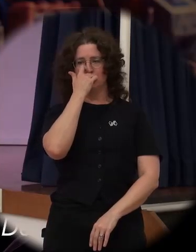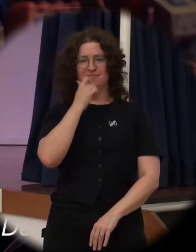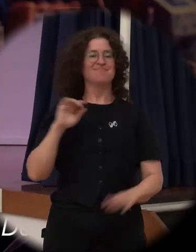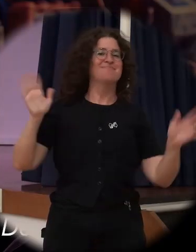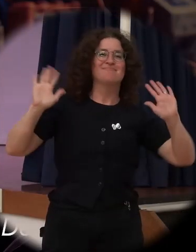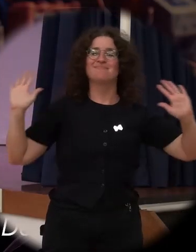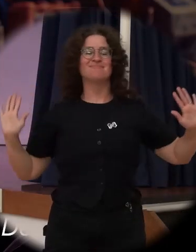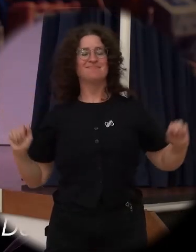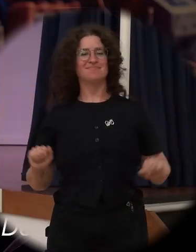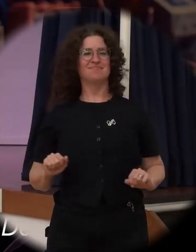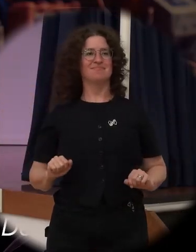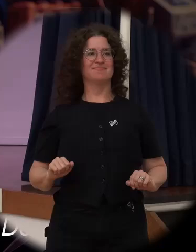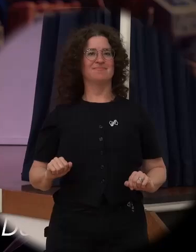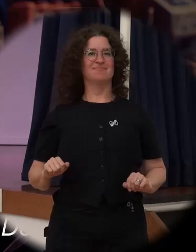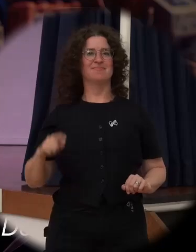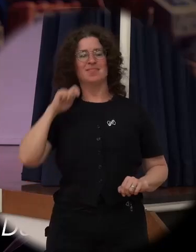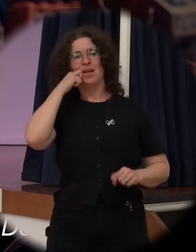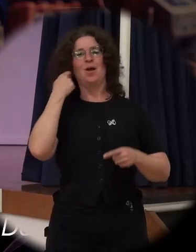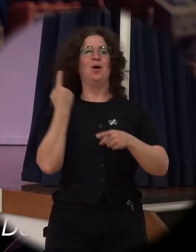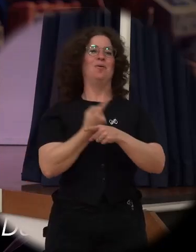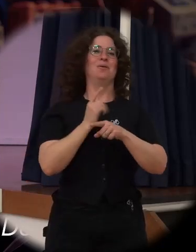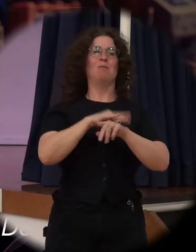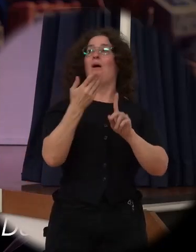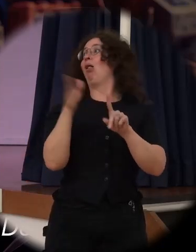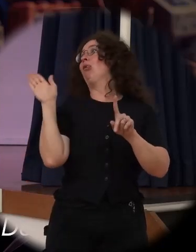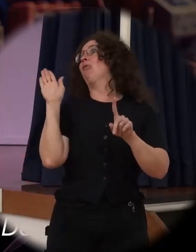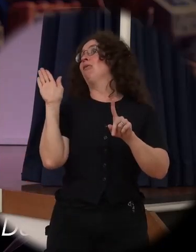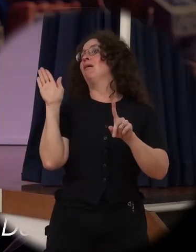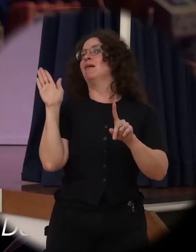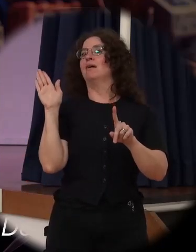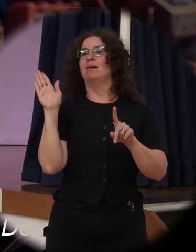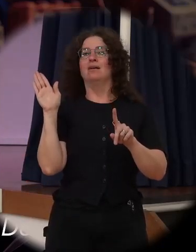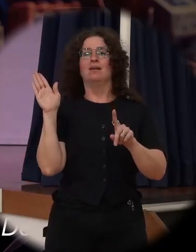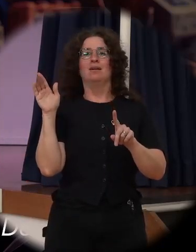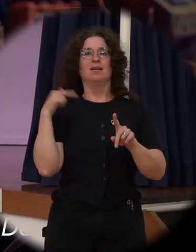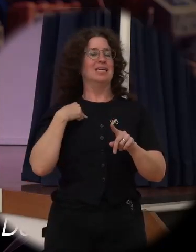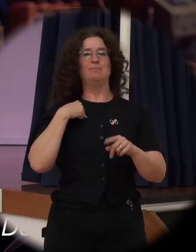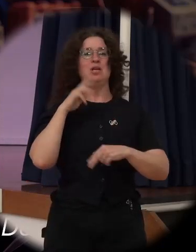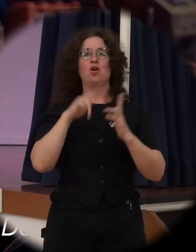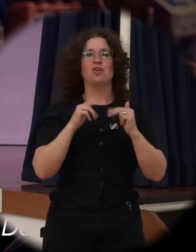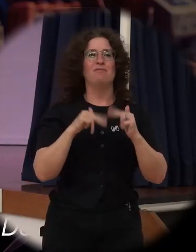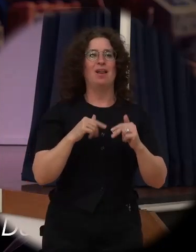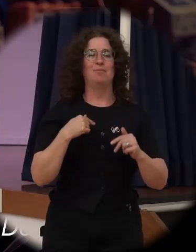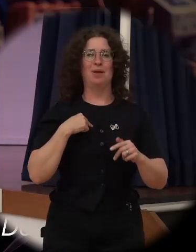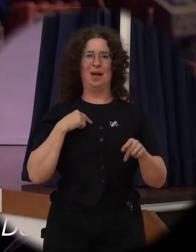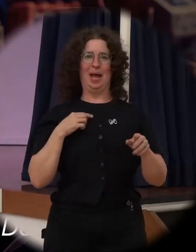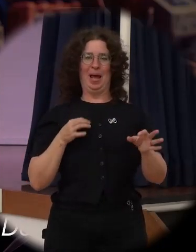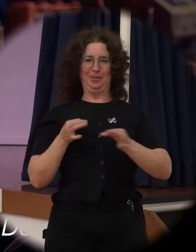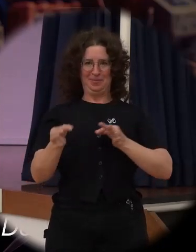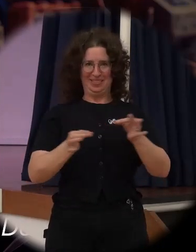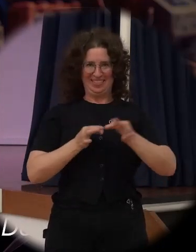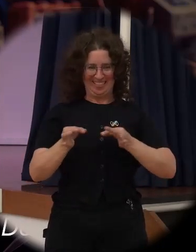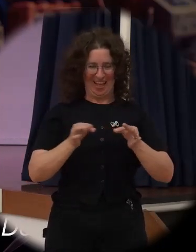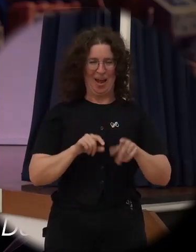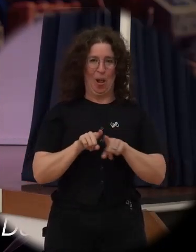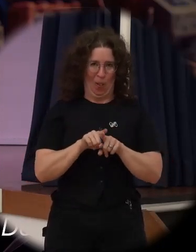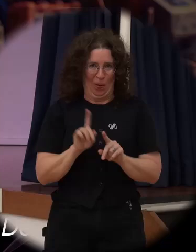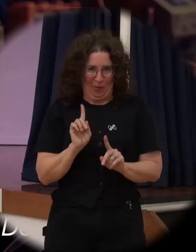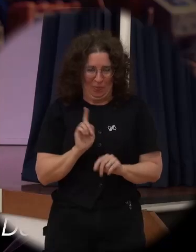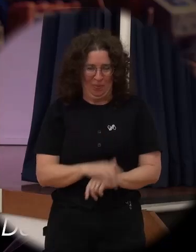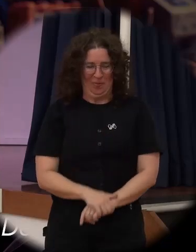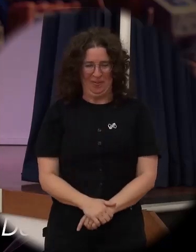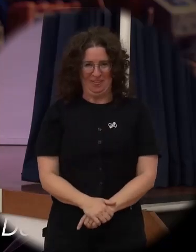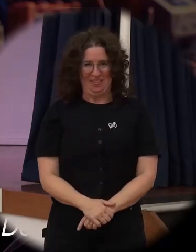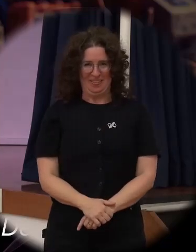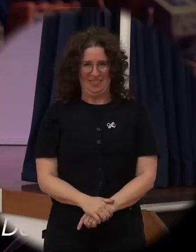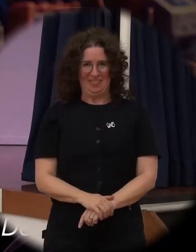Hi everyone. I'm going to be talking about something completely different because I'm not necessarily in game development. I'm a learning designer by profession, and we tend to